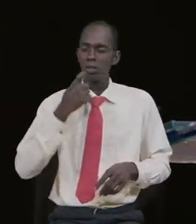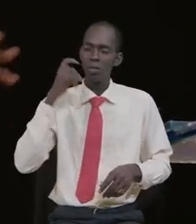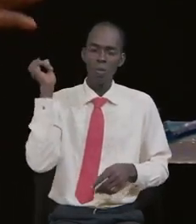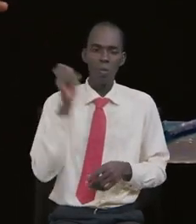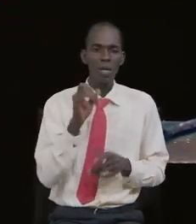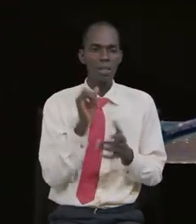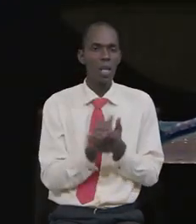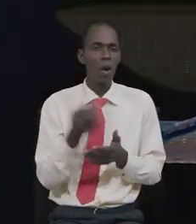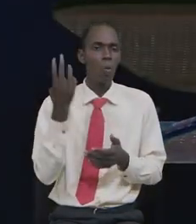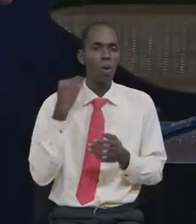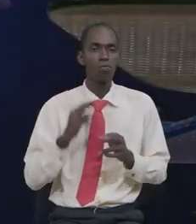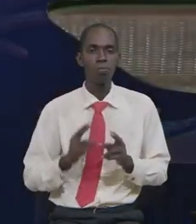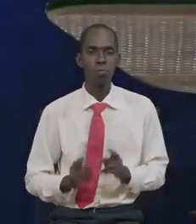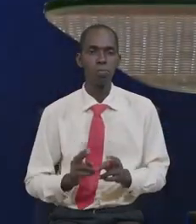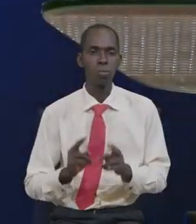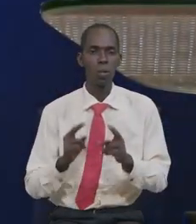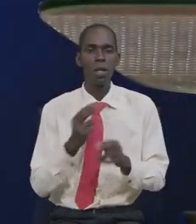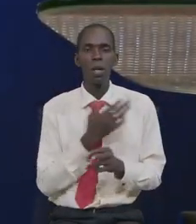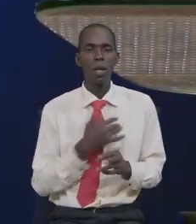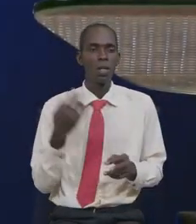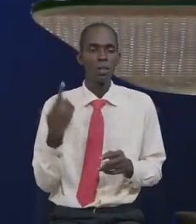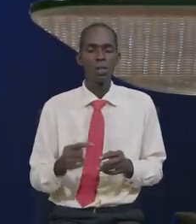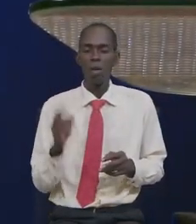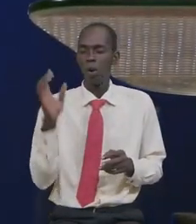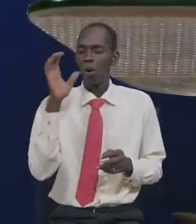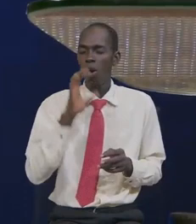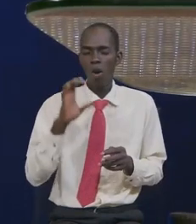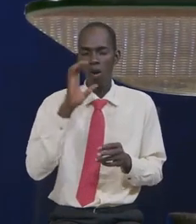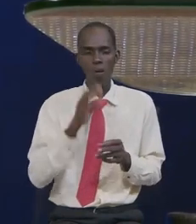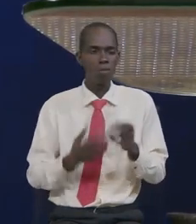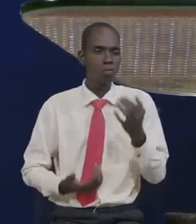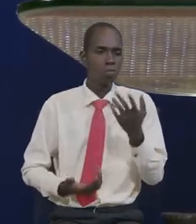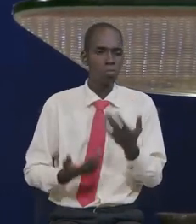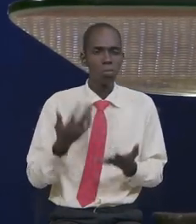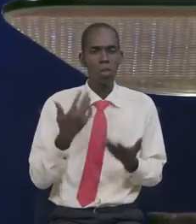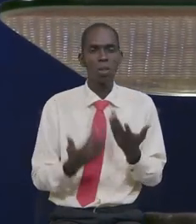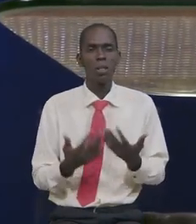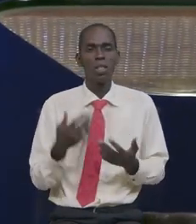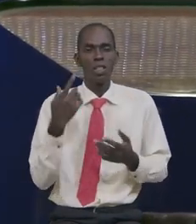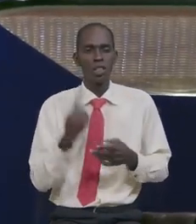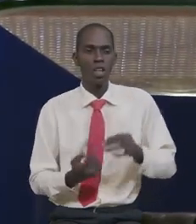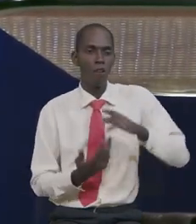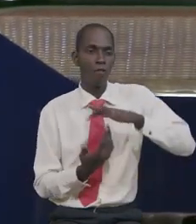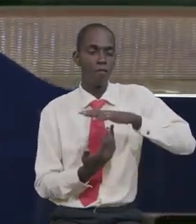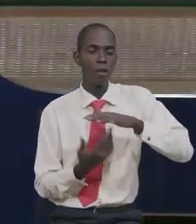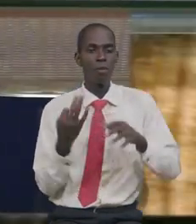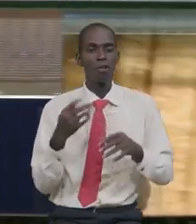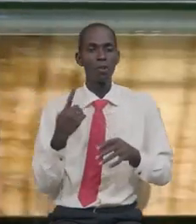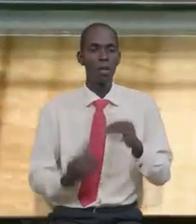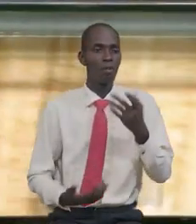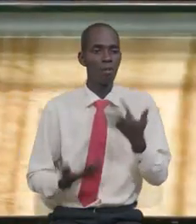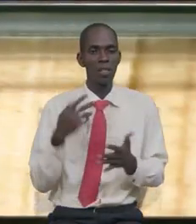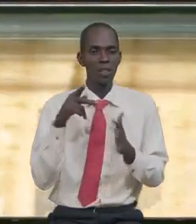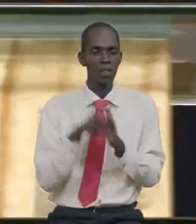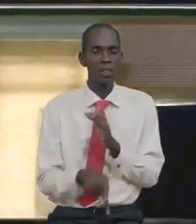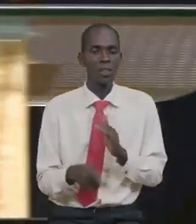urgent, and the furnace exceedingly hot, the flame of the